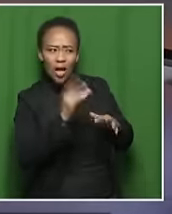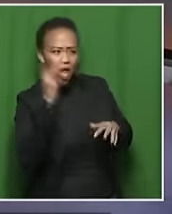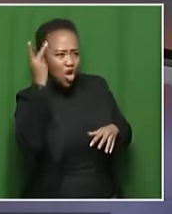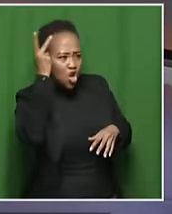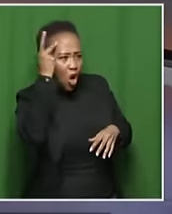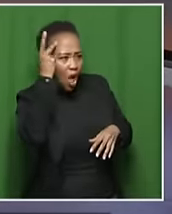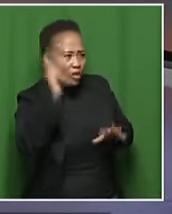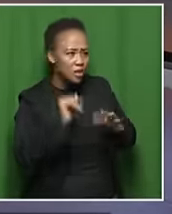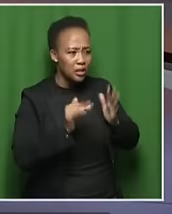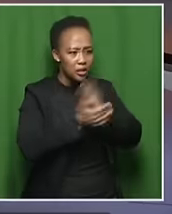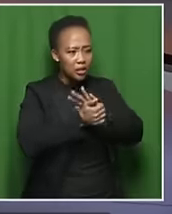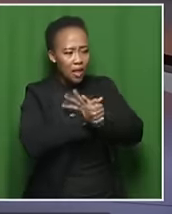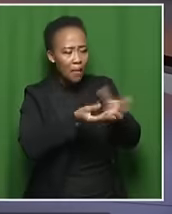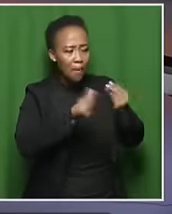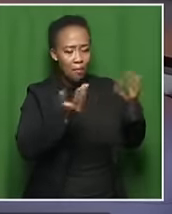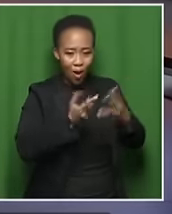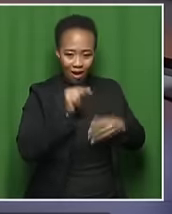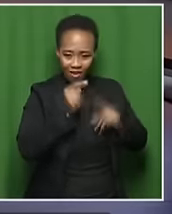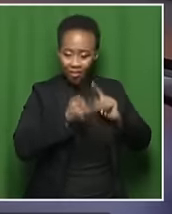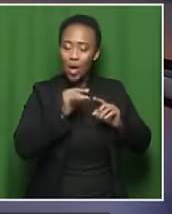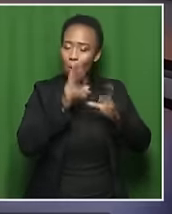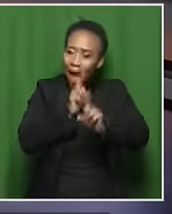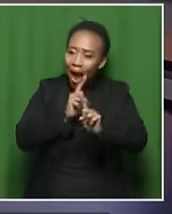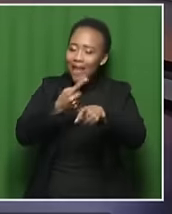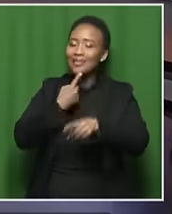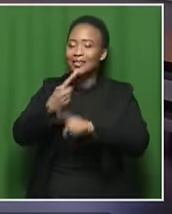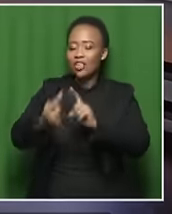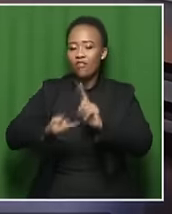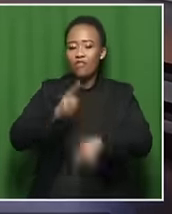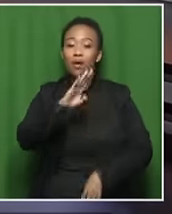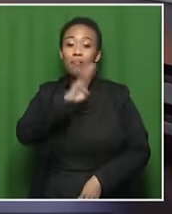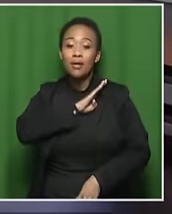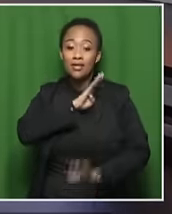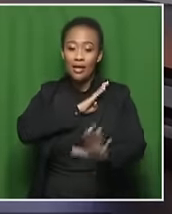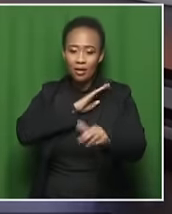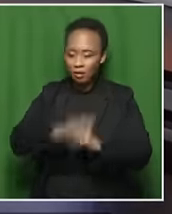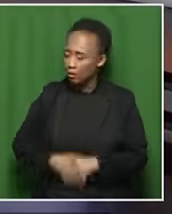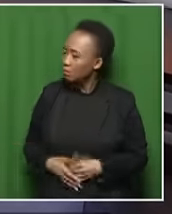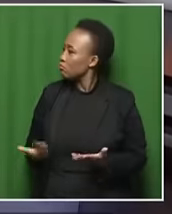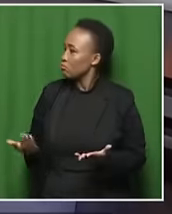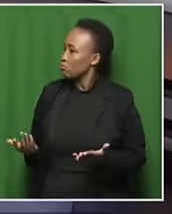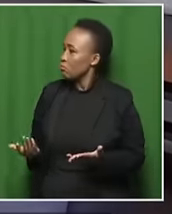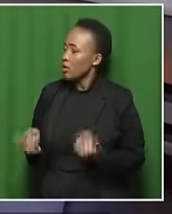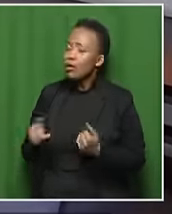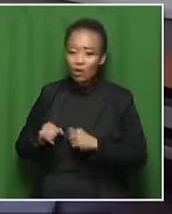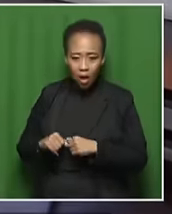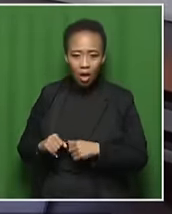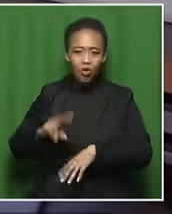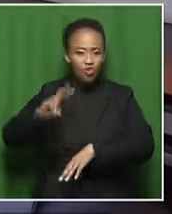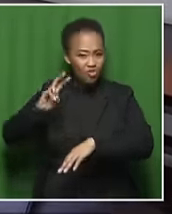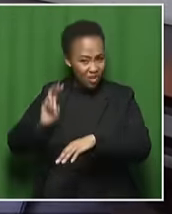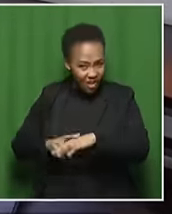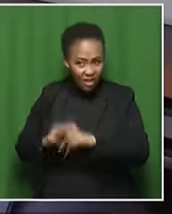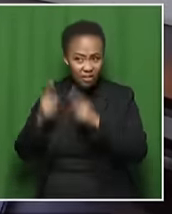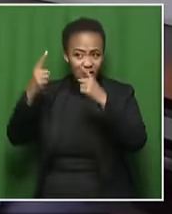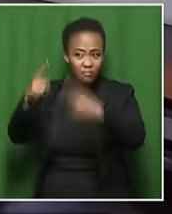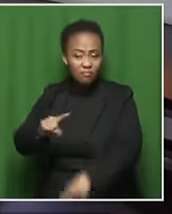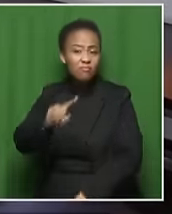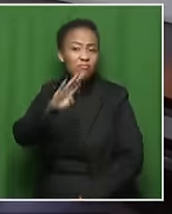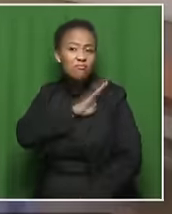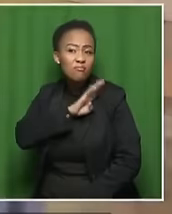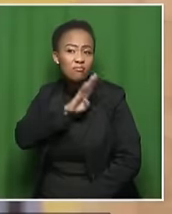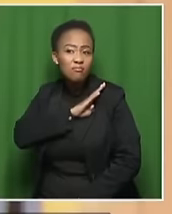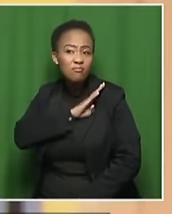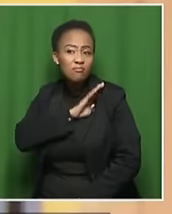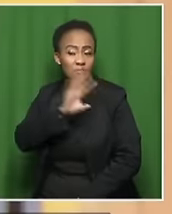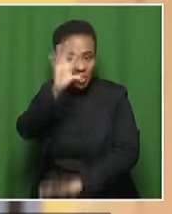But the military also teaches discipline. Mm. But do you have to go to the military to learn that necessarily? No. Yes, you have